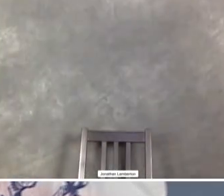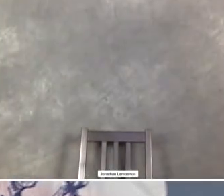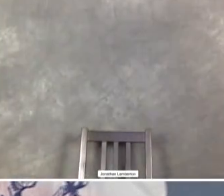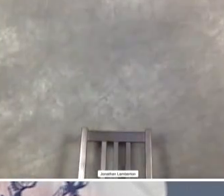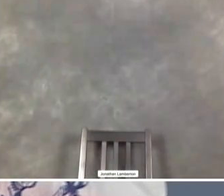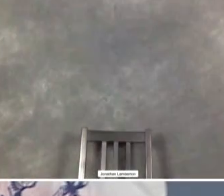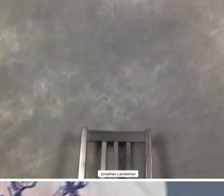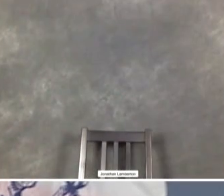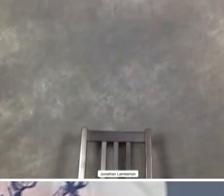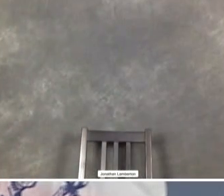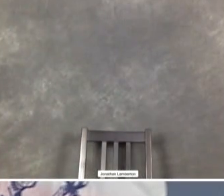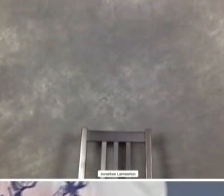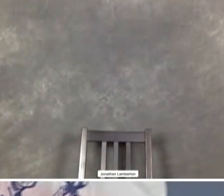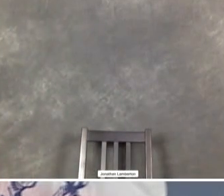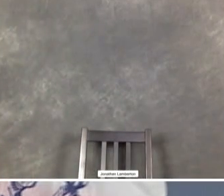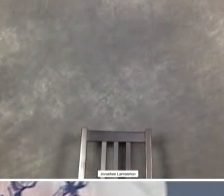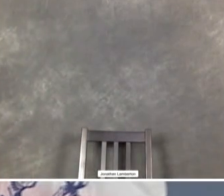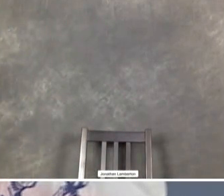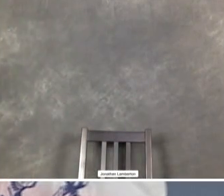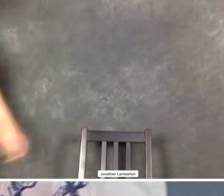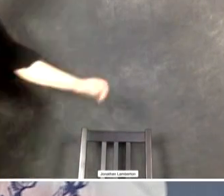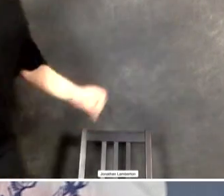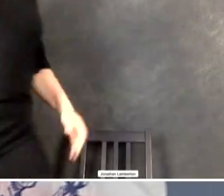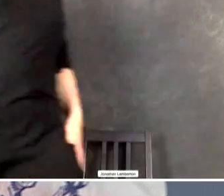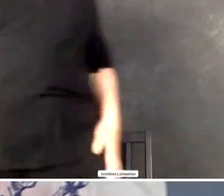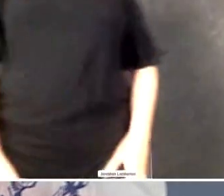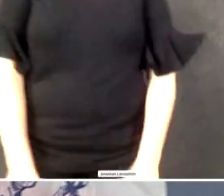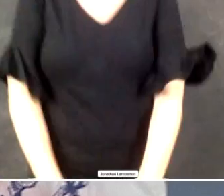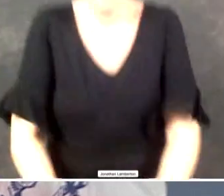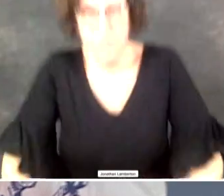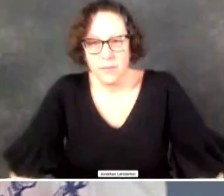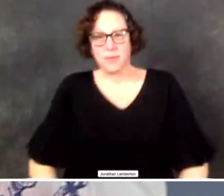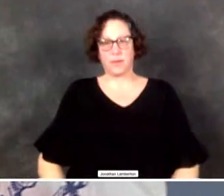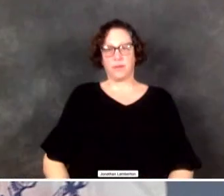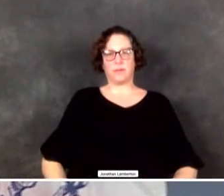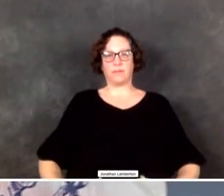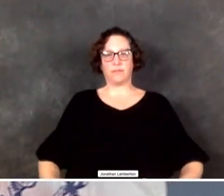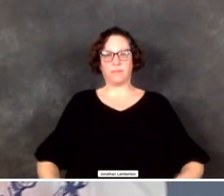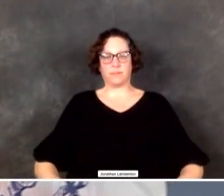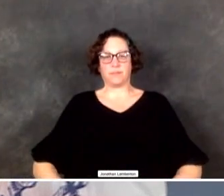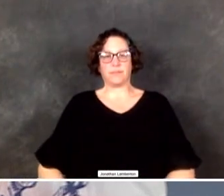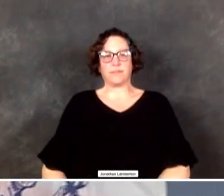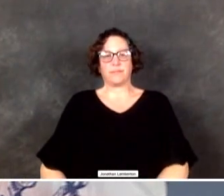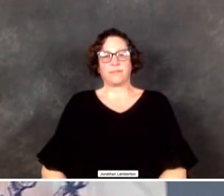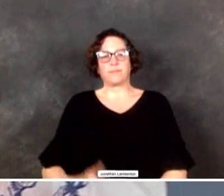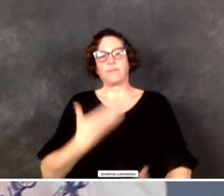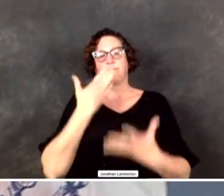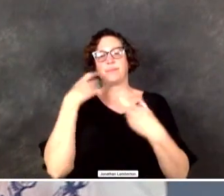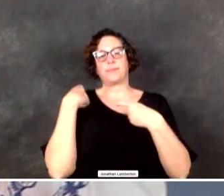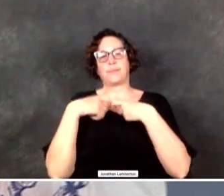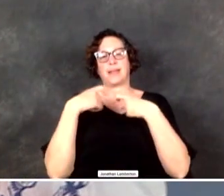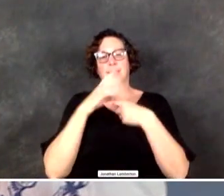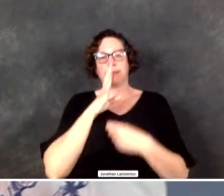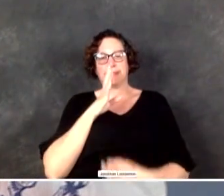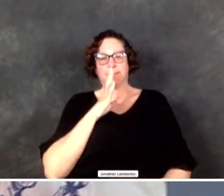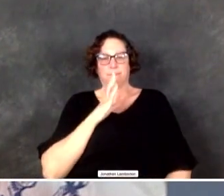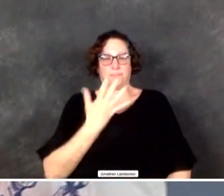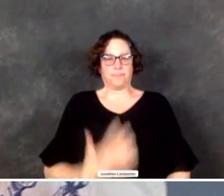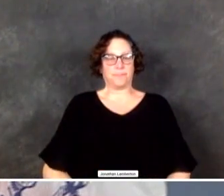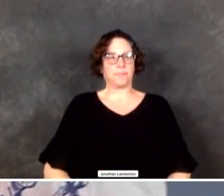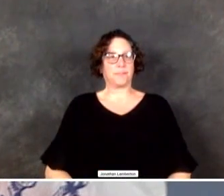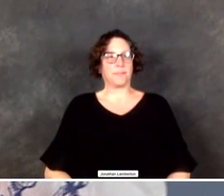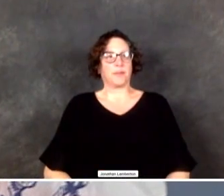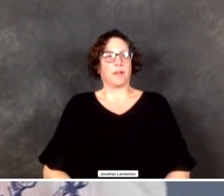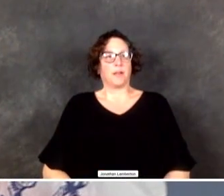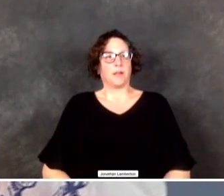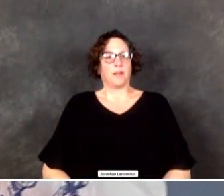nuestras escuelas públicas por el resto del año no es fácil, pero es necesario para salvar